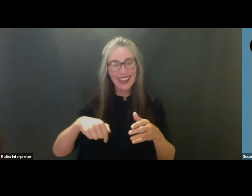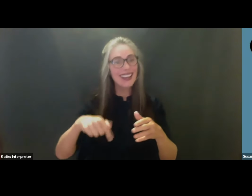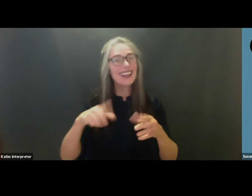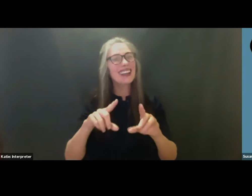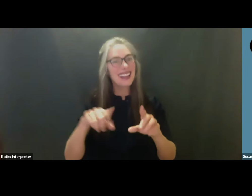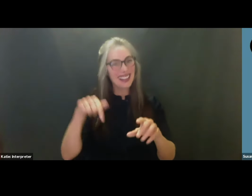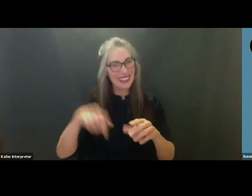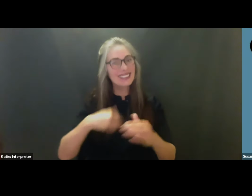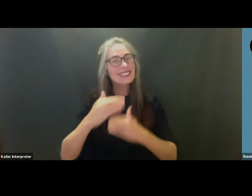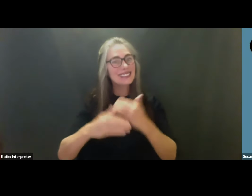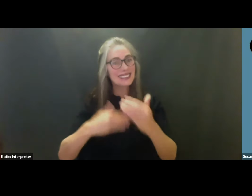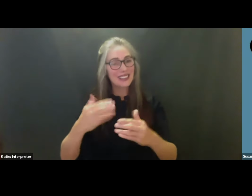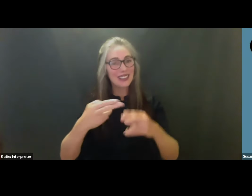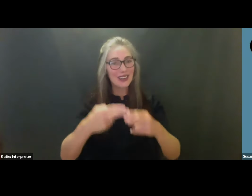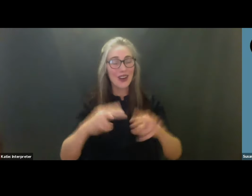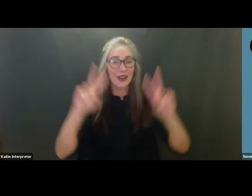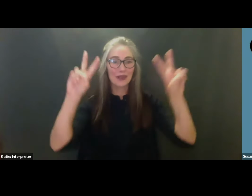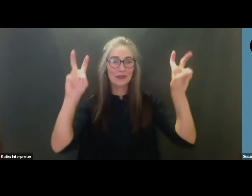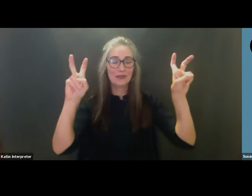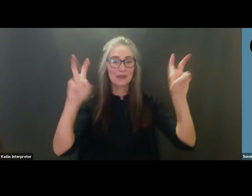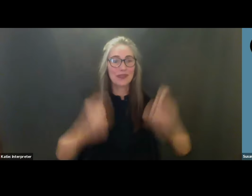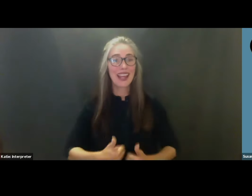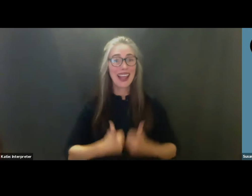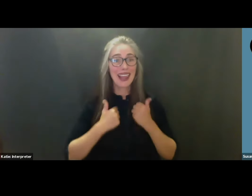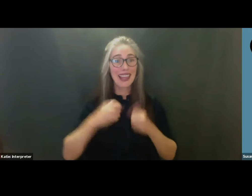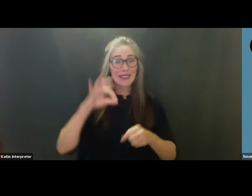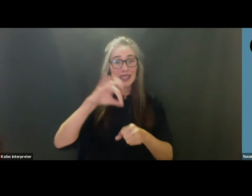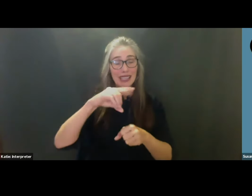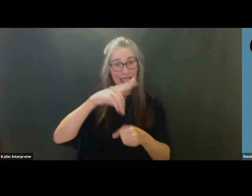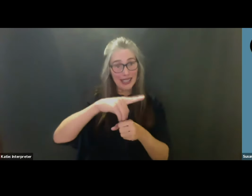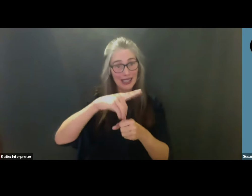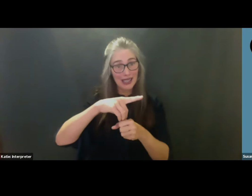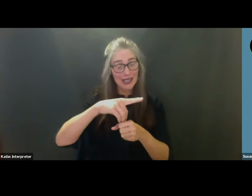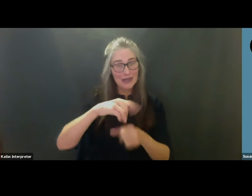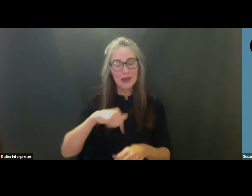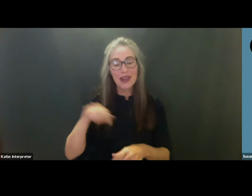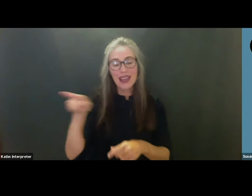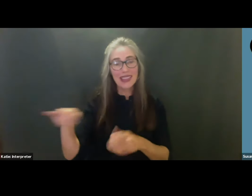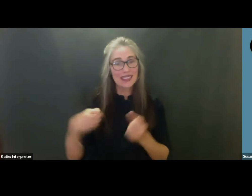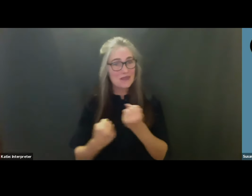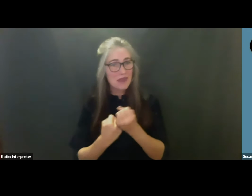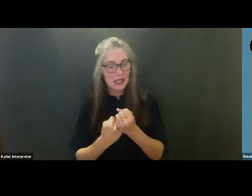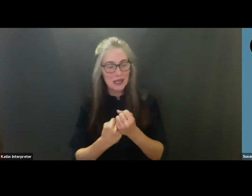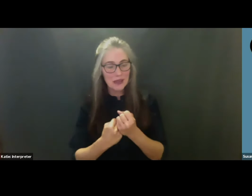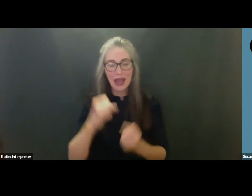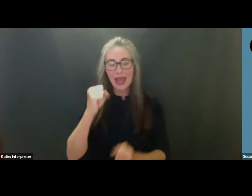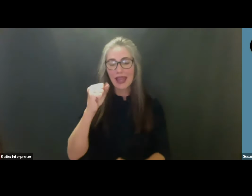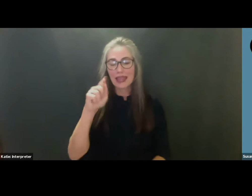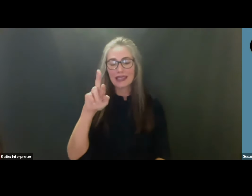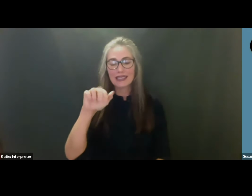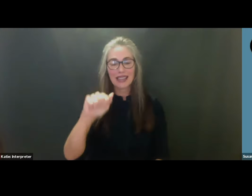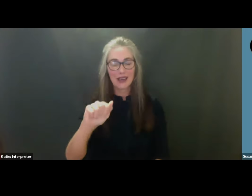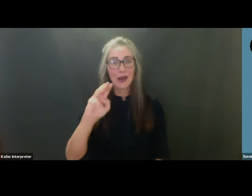and it is co-sponsored by the Sarah Miller McCune and George D. McCune Endowment. Throughout the year, scholars,